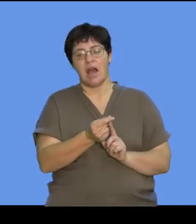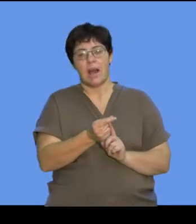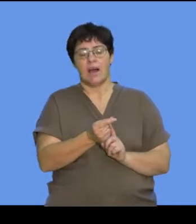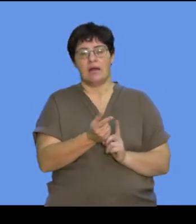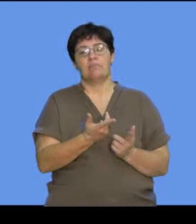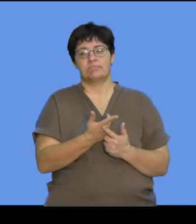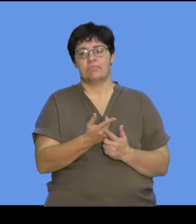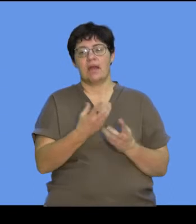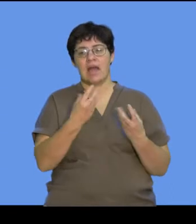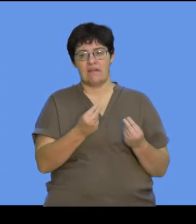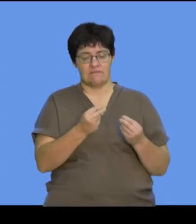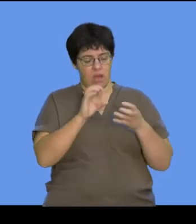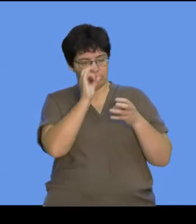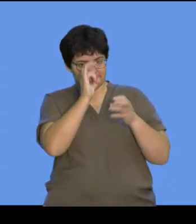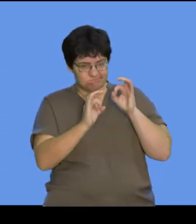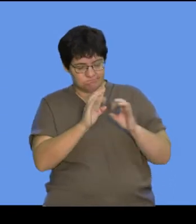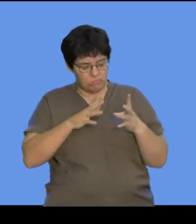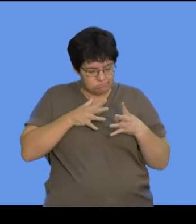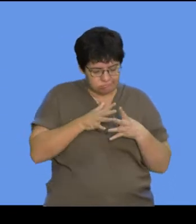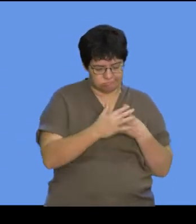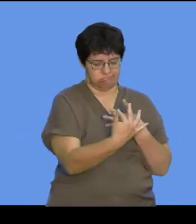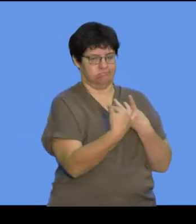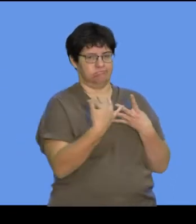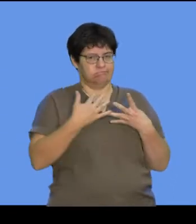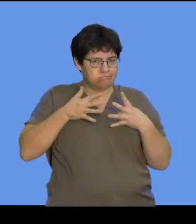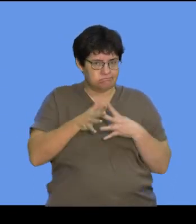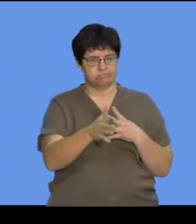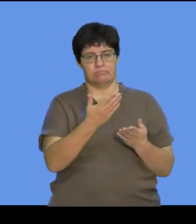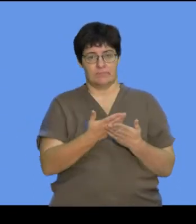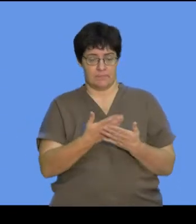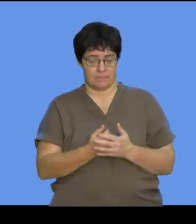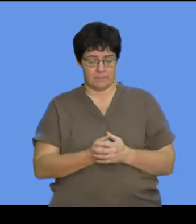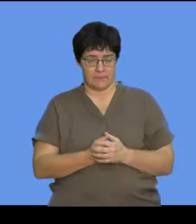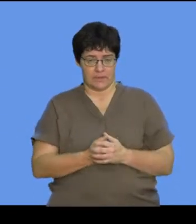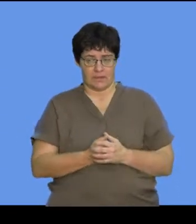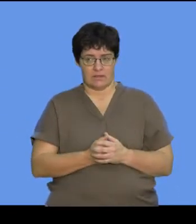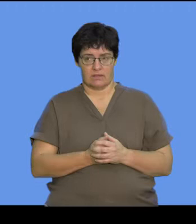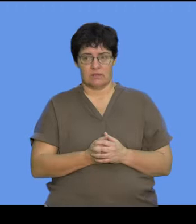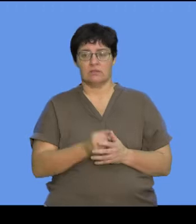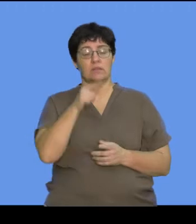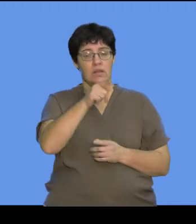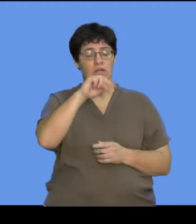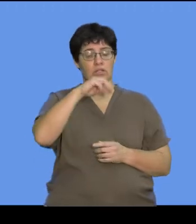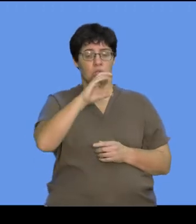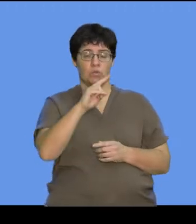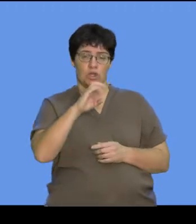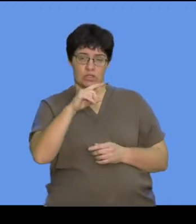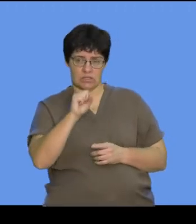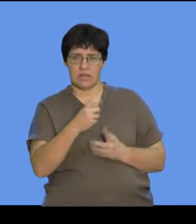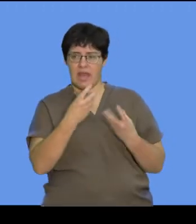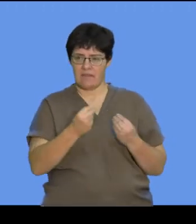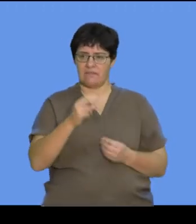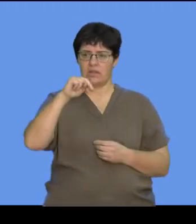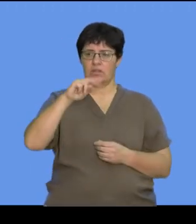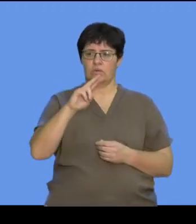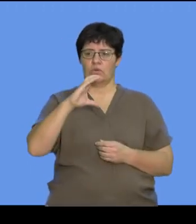layers, and it has pores, which allows the movement of substances in and out. The nucleus also contains a region called the